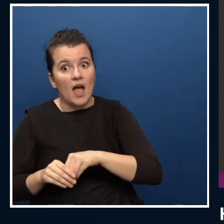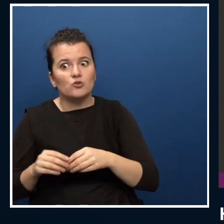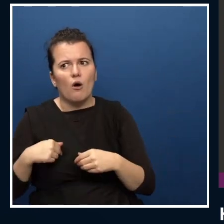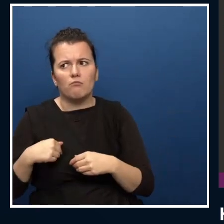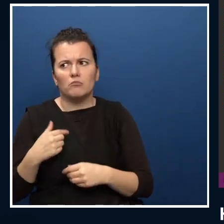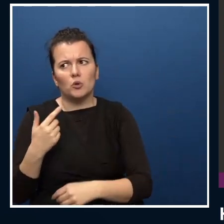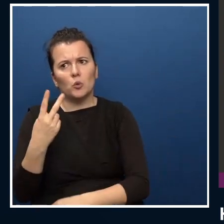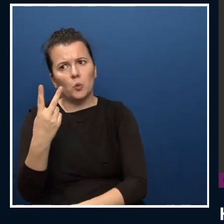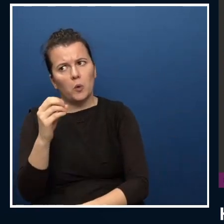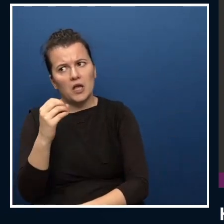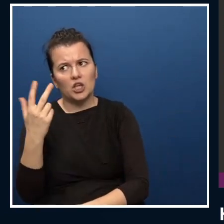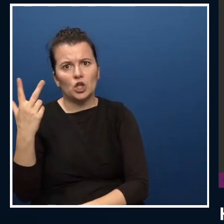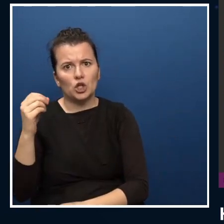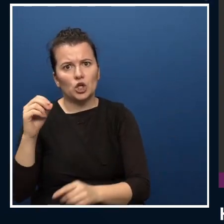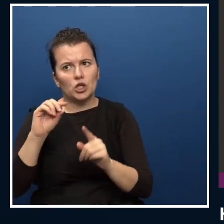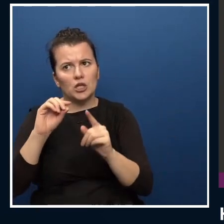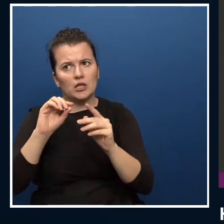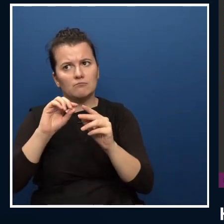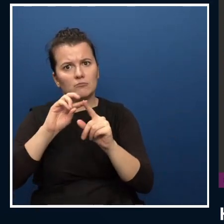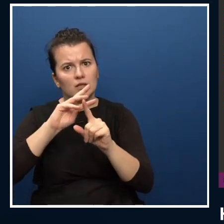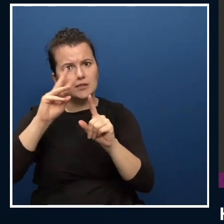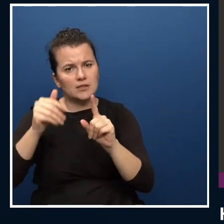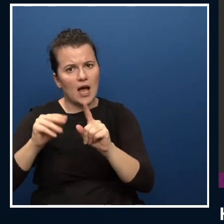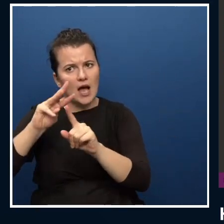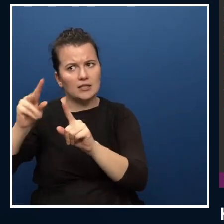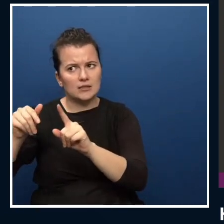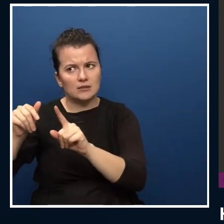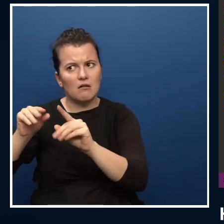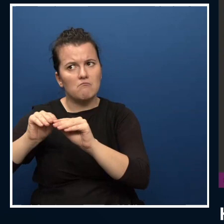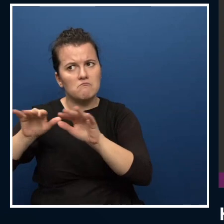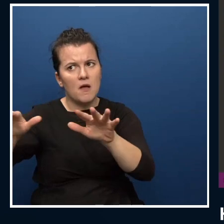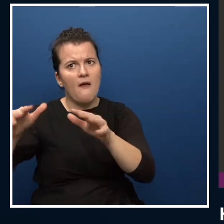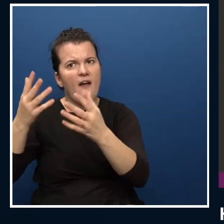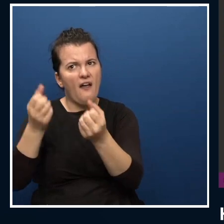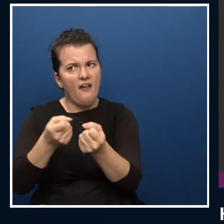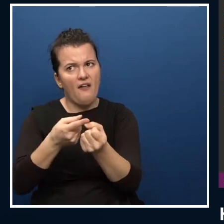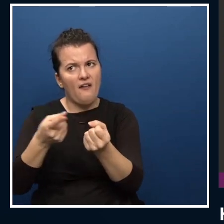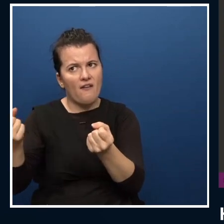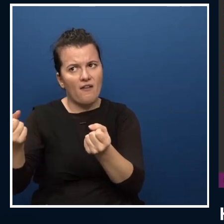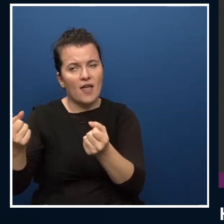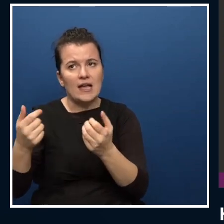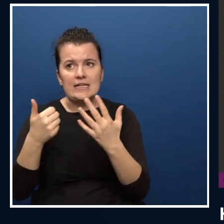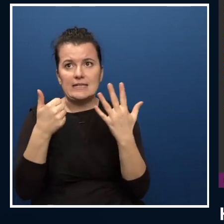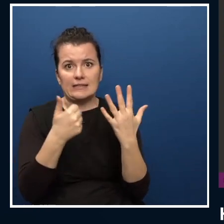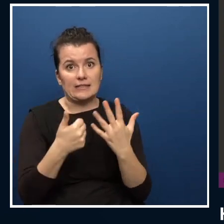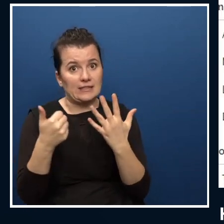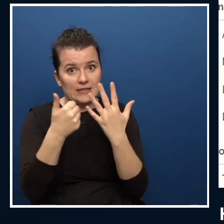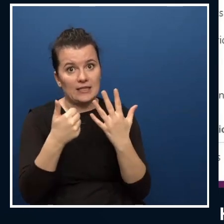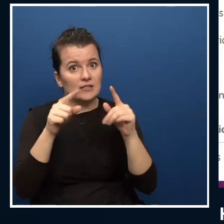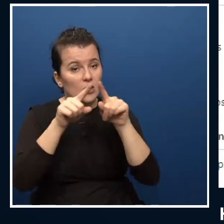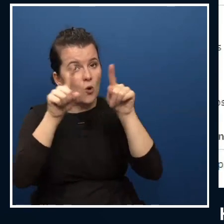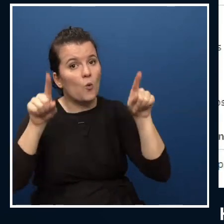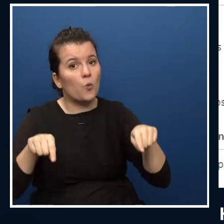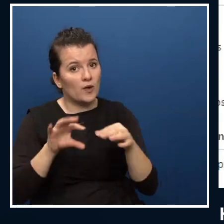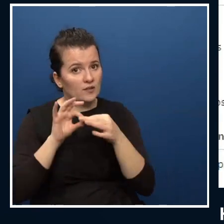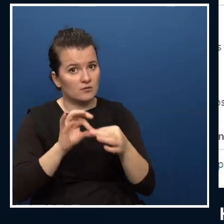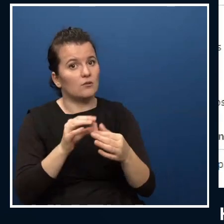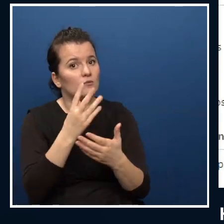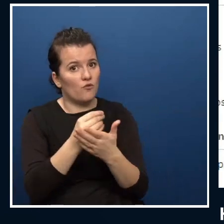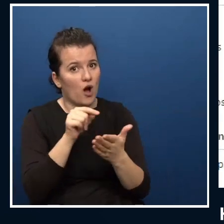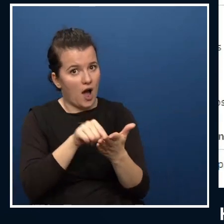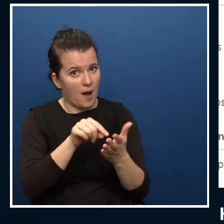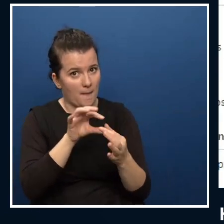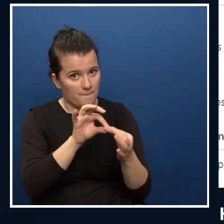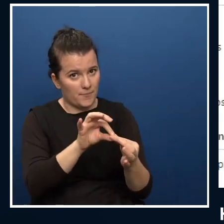I wanted to save money on those. 6 of them live in a Windows app service plan that has really